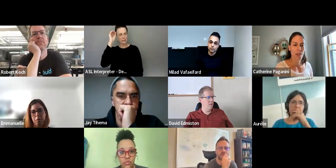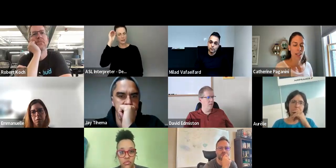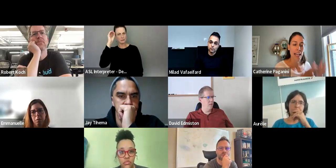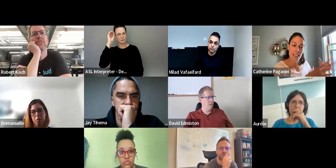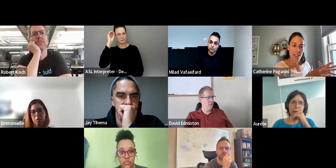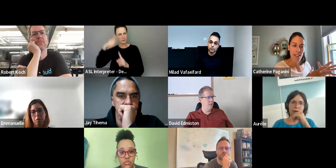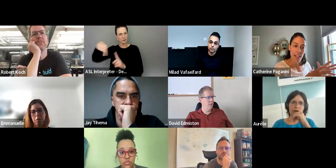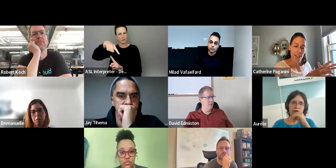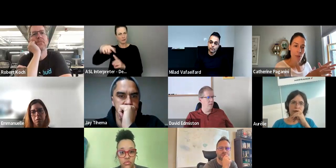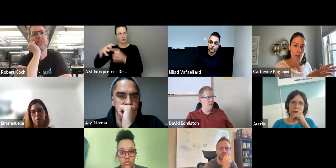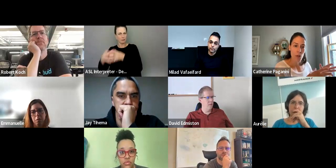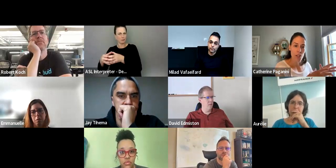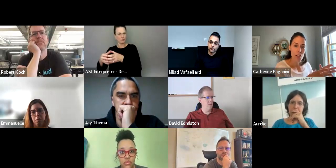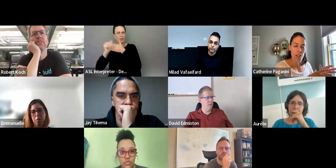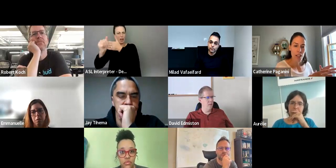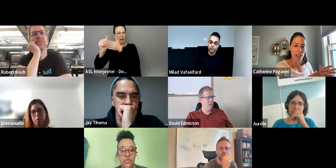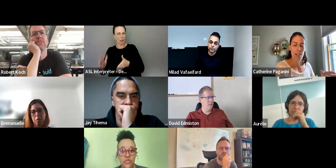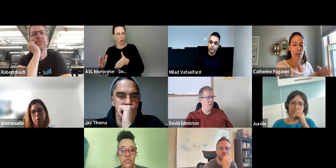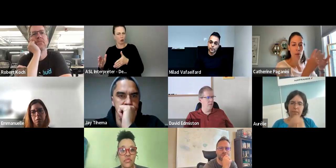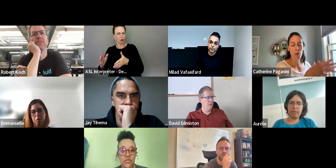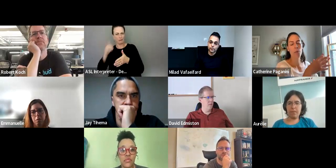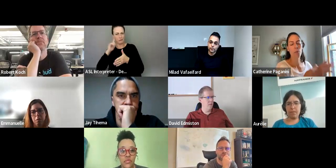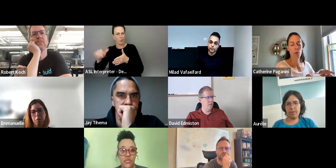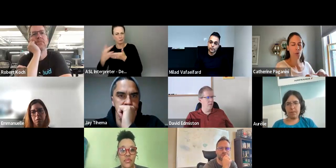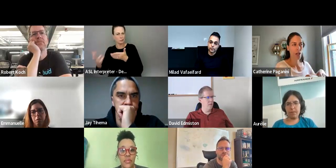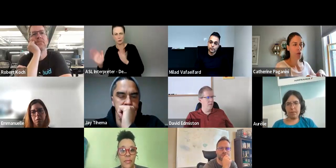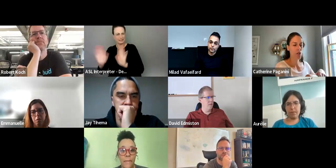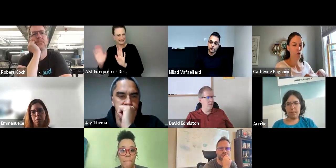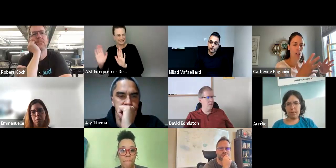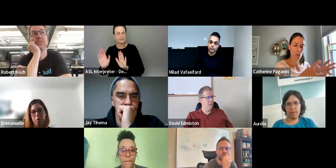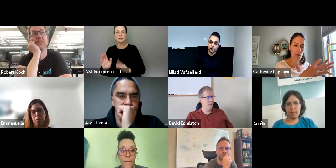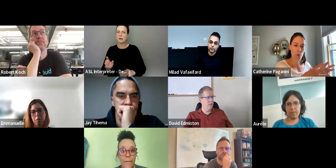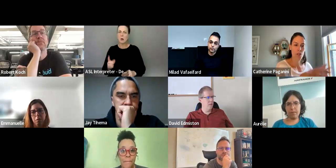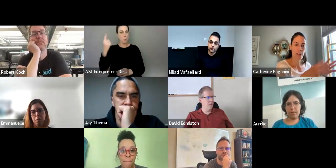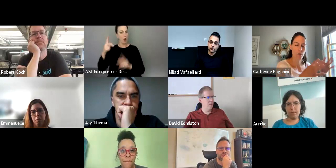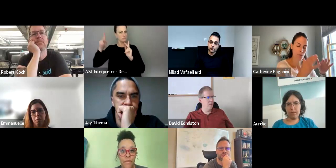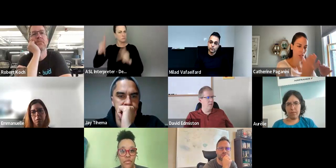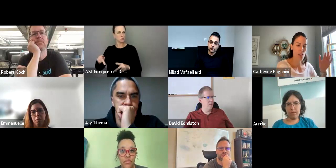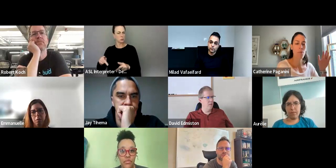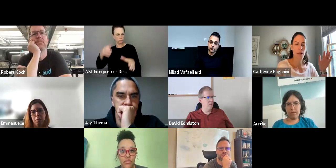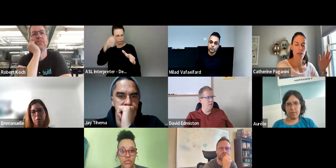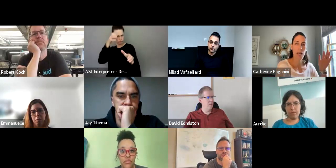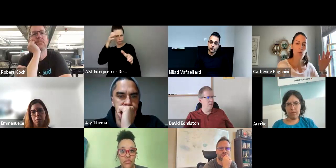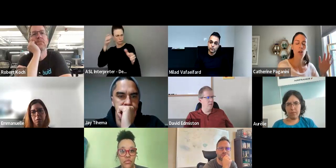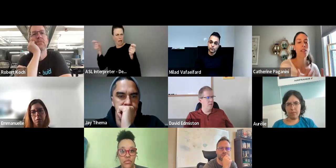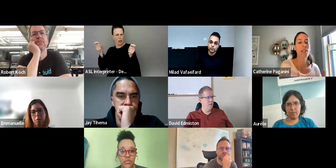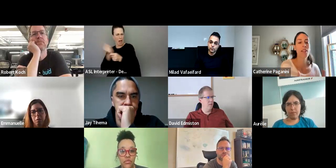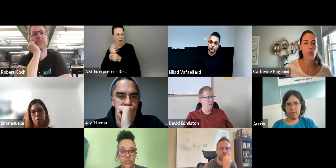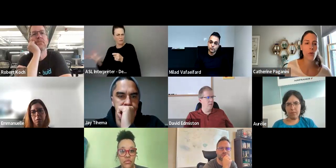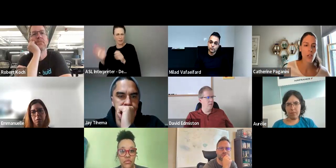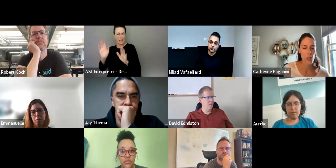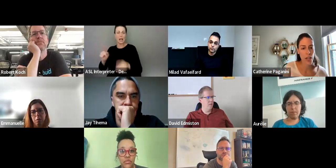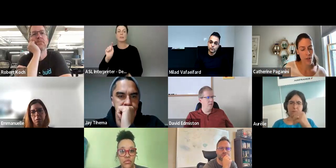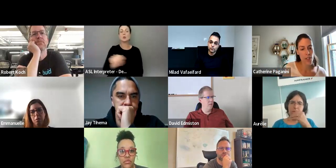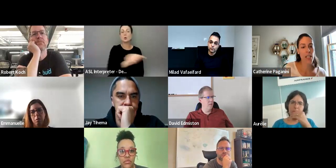who led that resource. It is like one person or a group of person kind of does the main work, but then